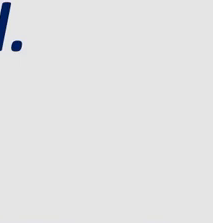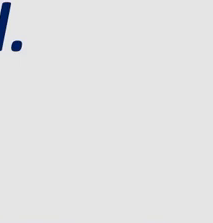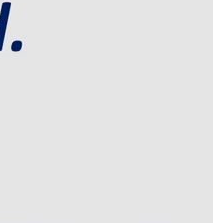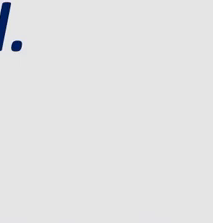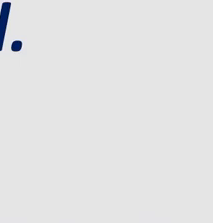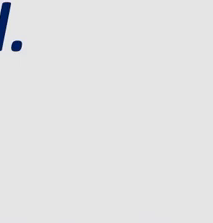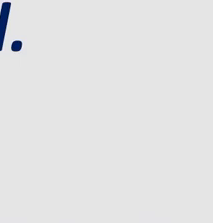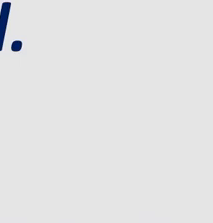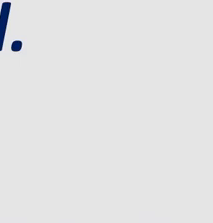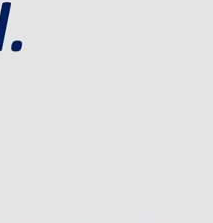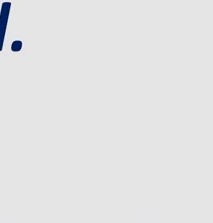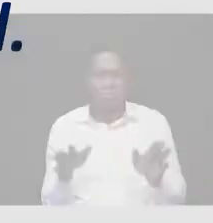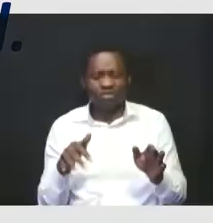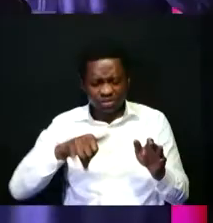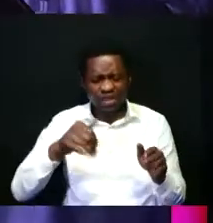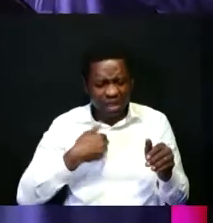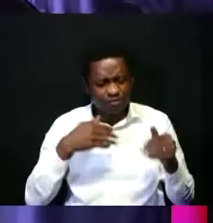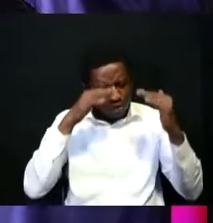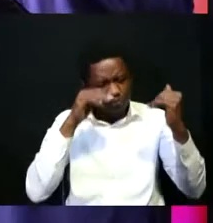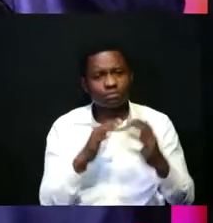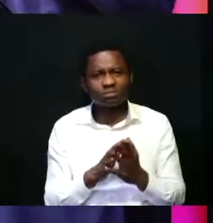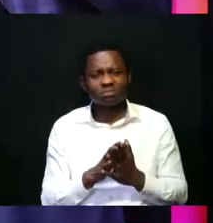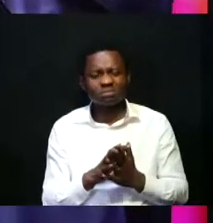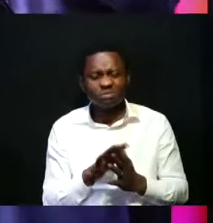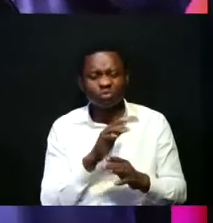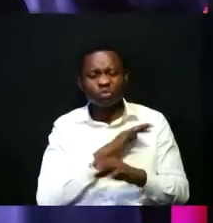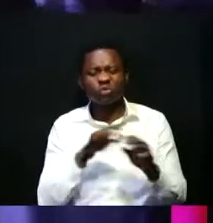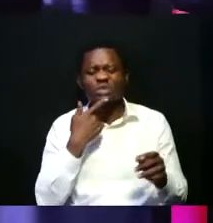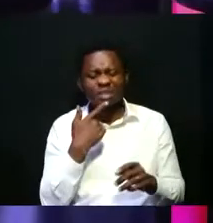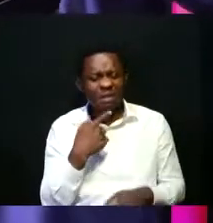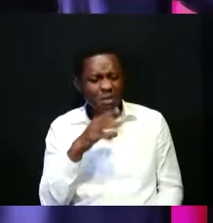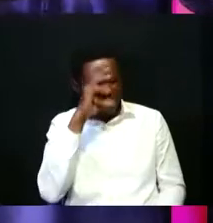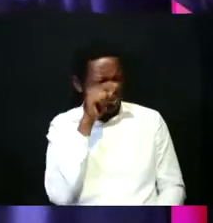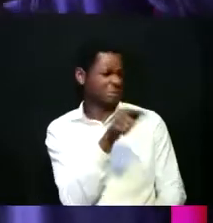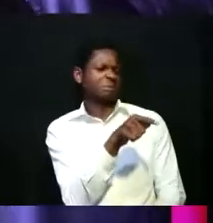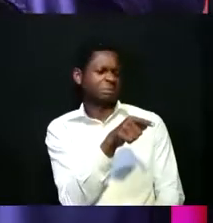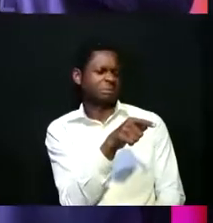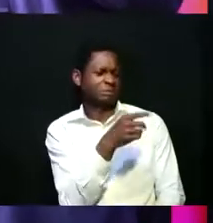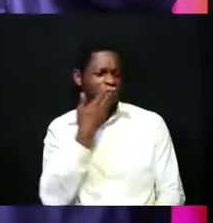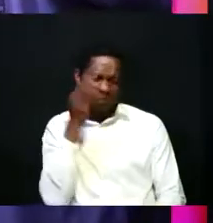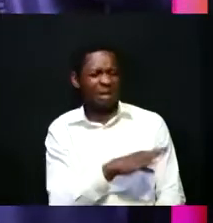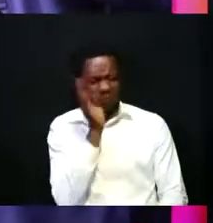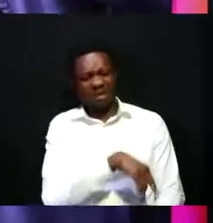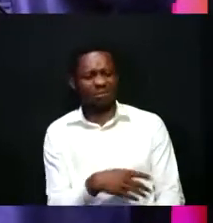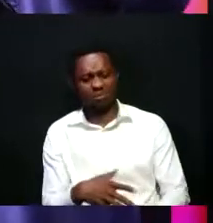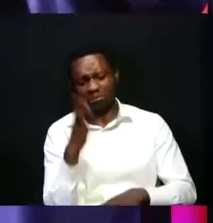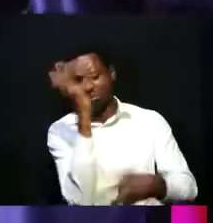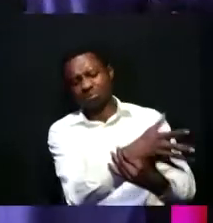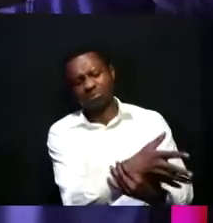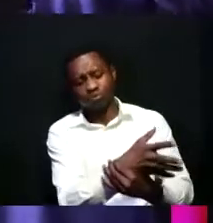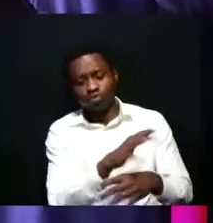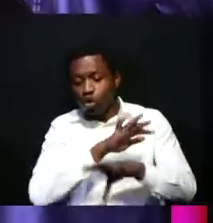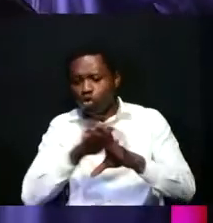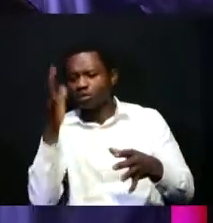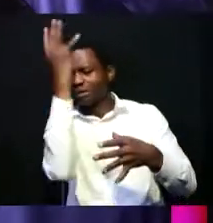despair on them. That as for this boy. No. Don't despair on